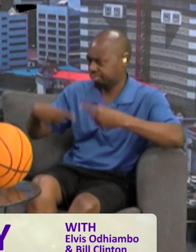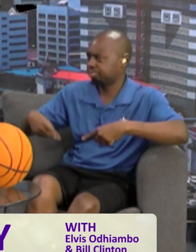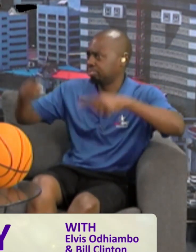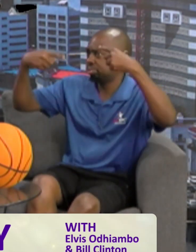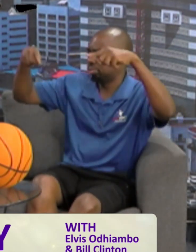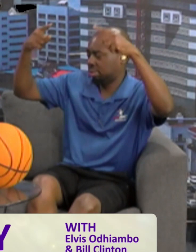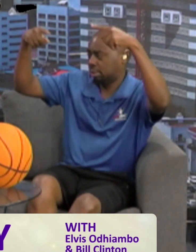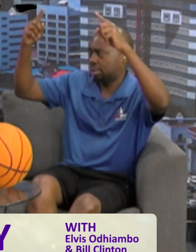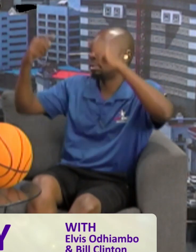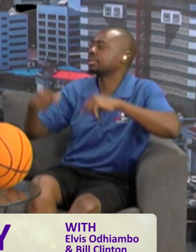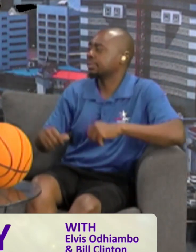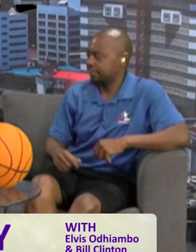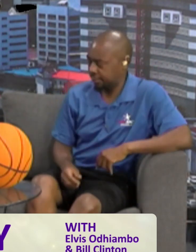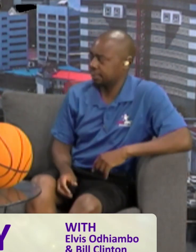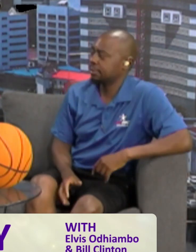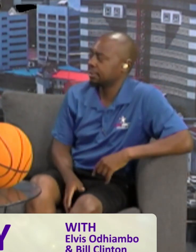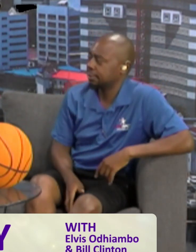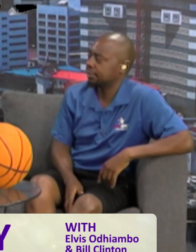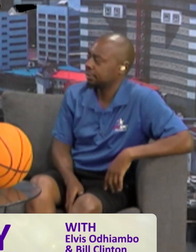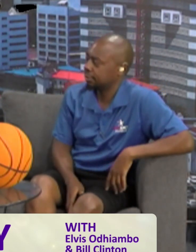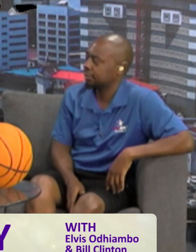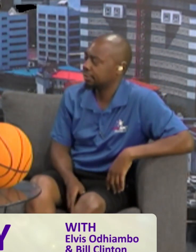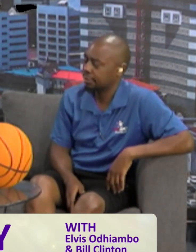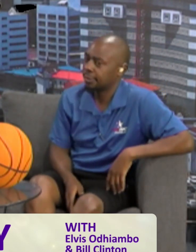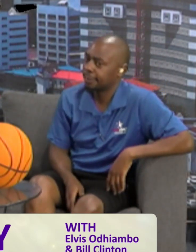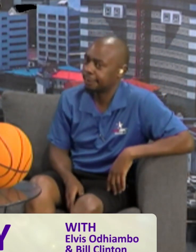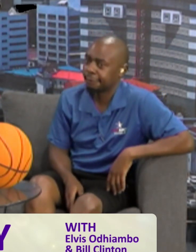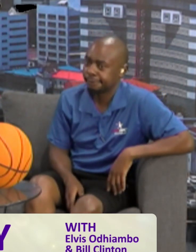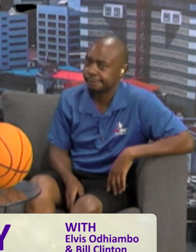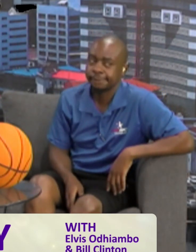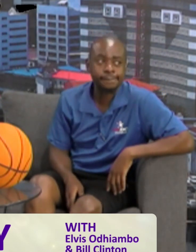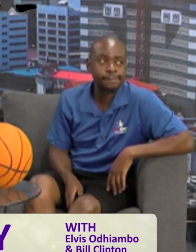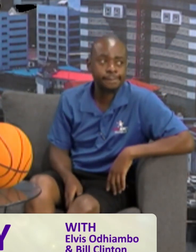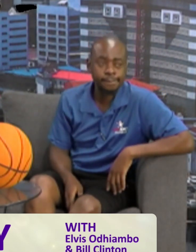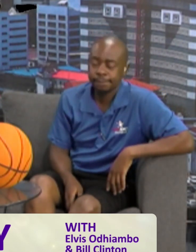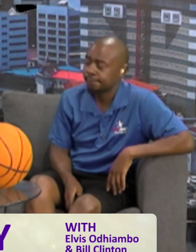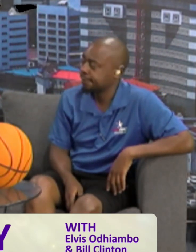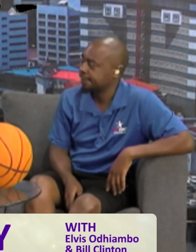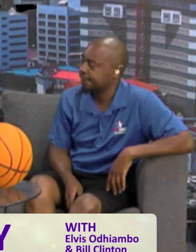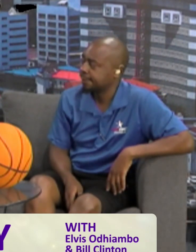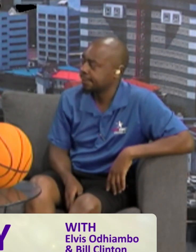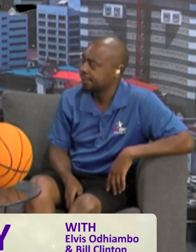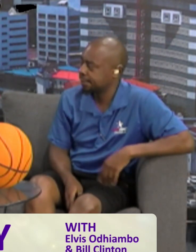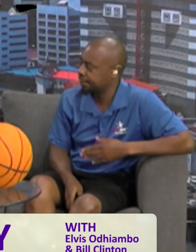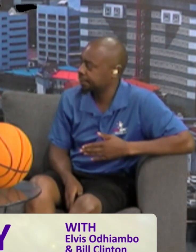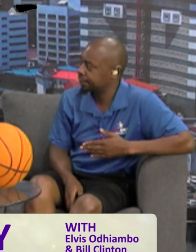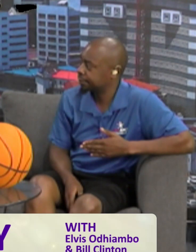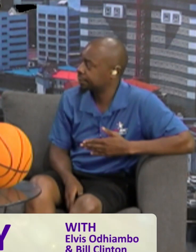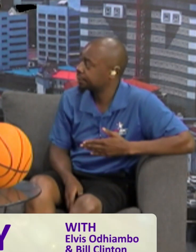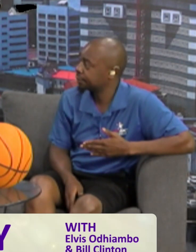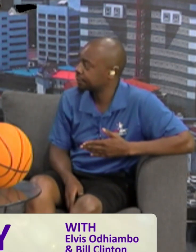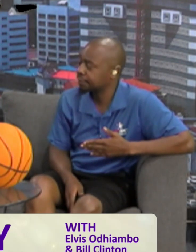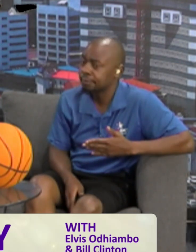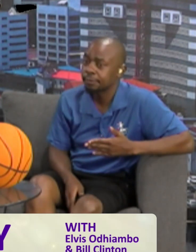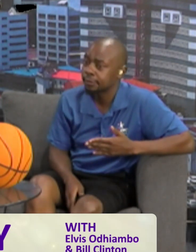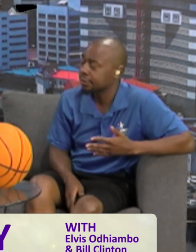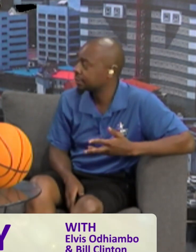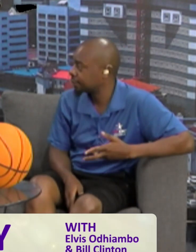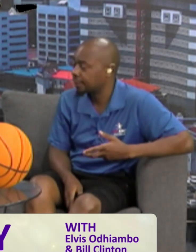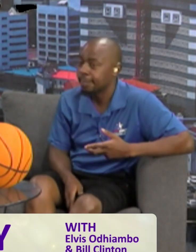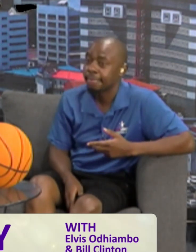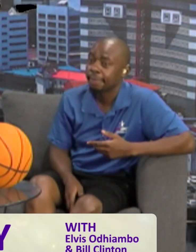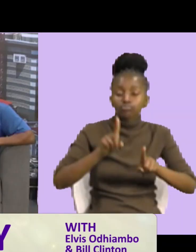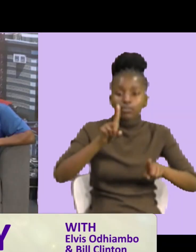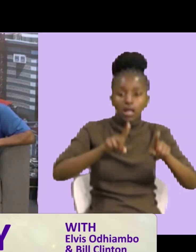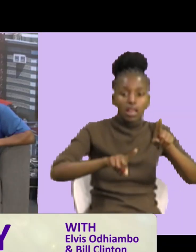is coming back, and I believe we can progress and continue succeeding. Right, and as far as aligning the team really